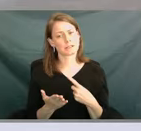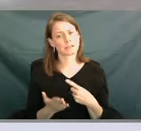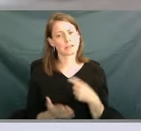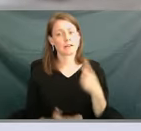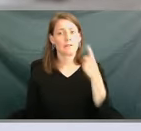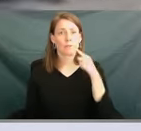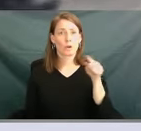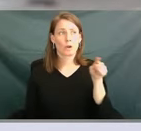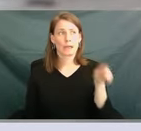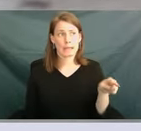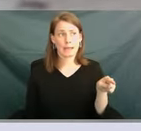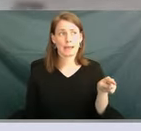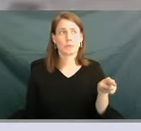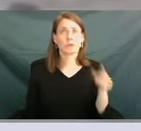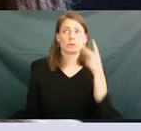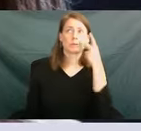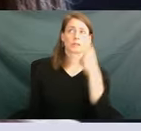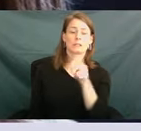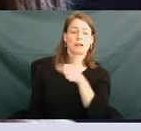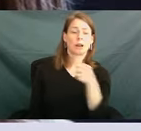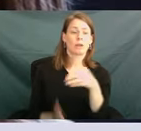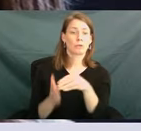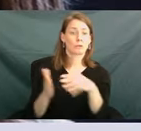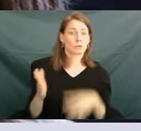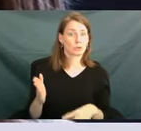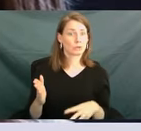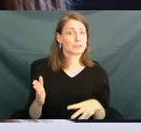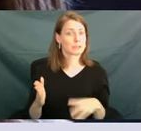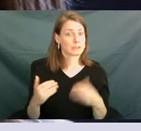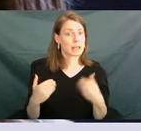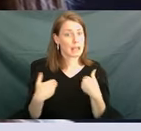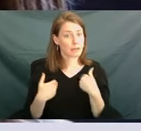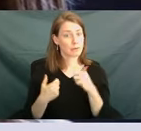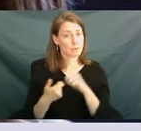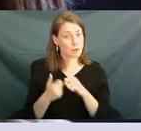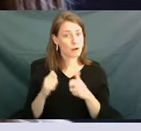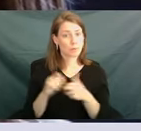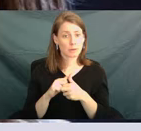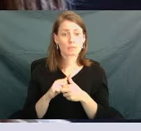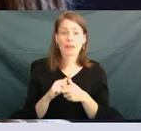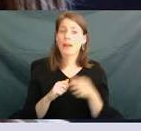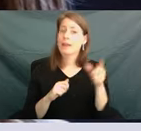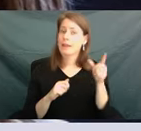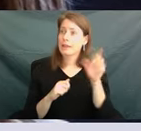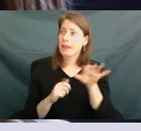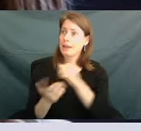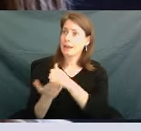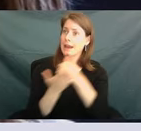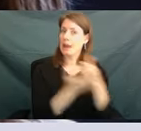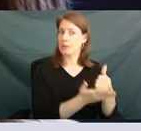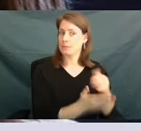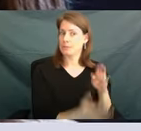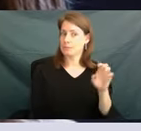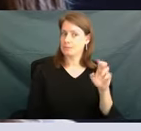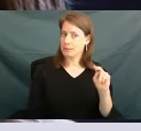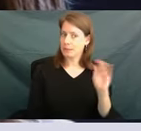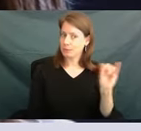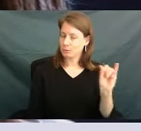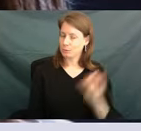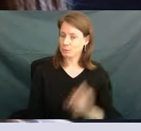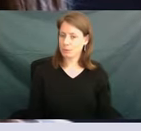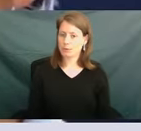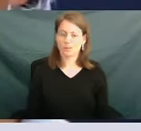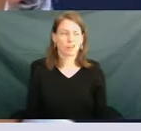forward to Ben, I think they can use them as well. Help me work out my problems and